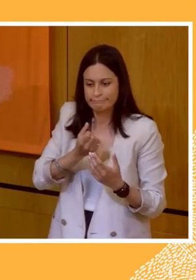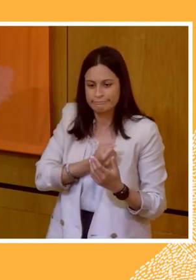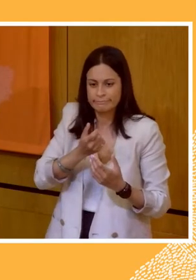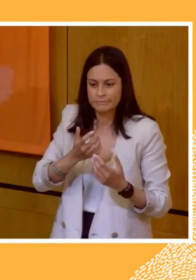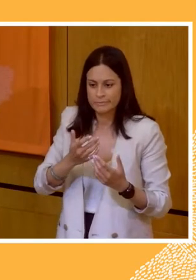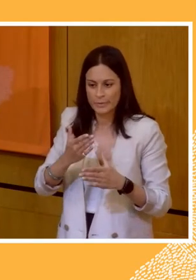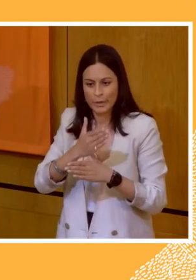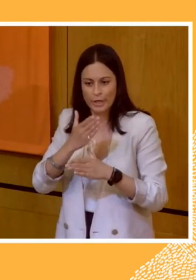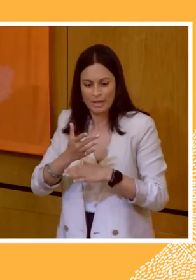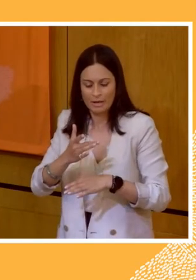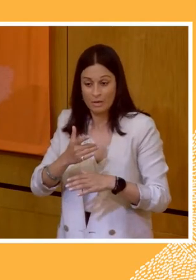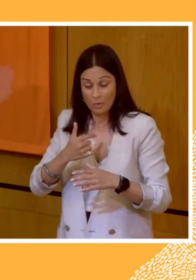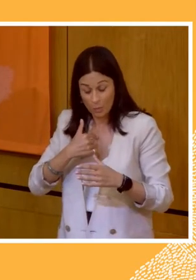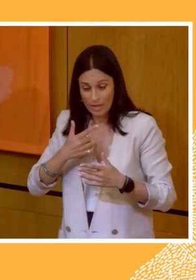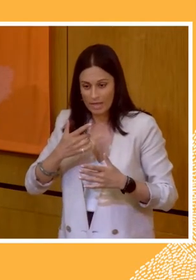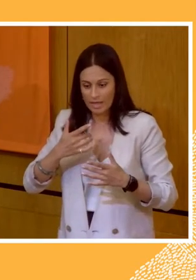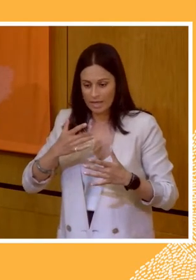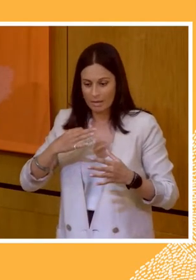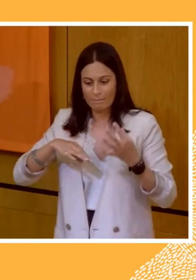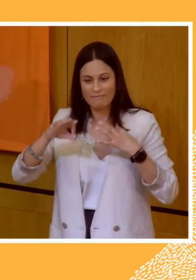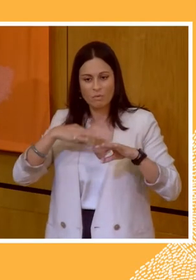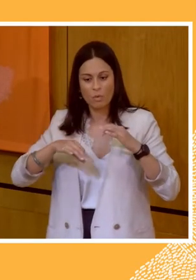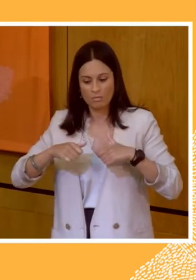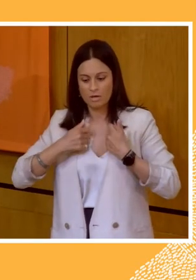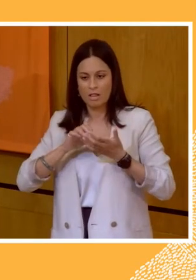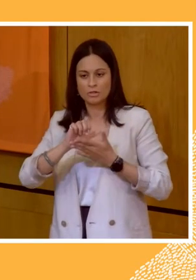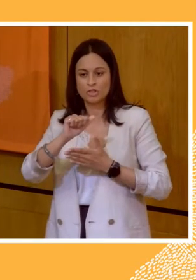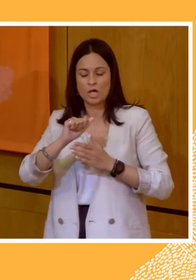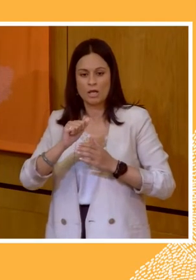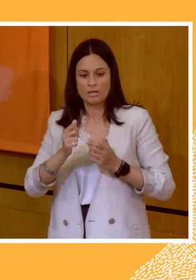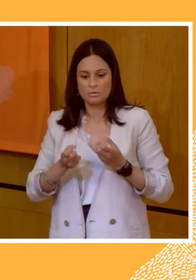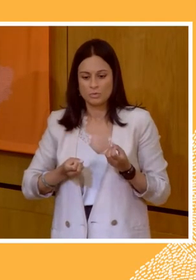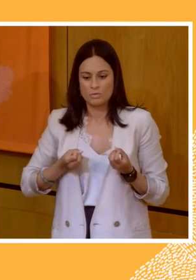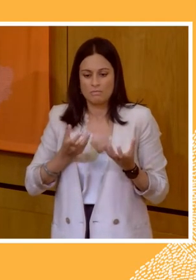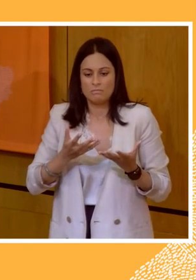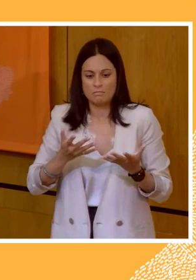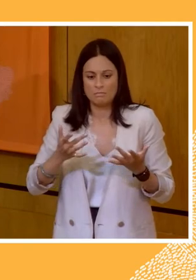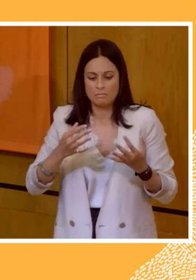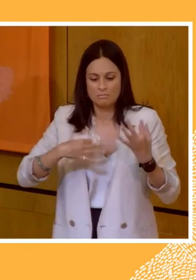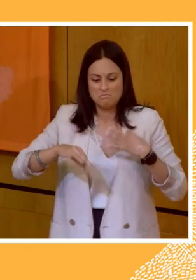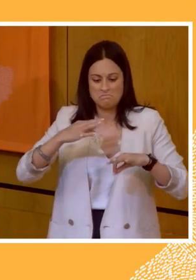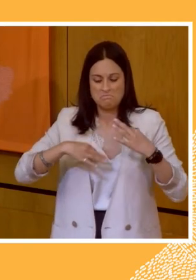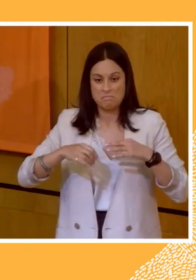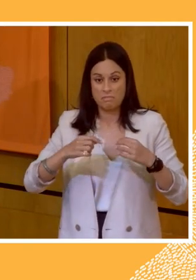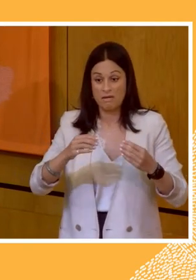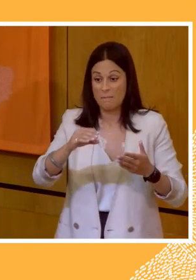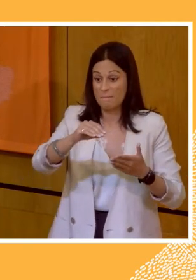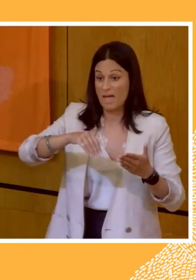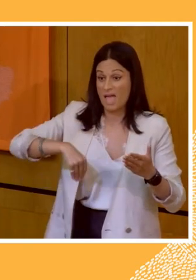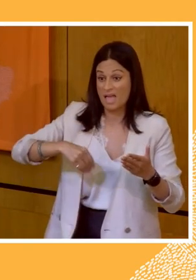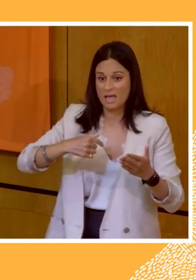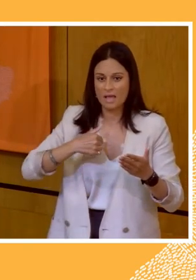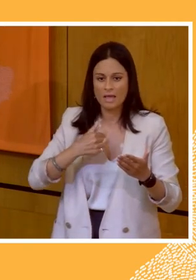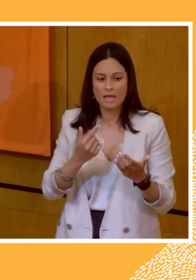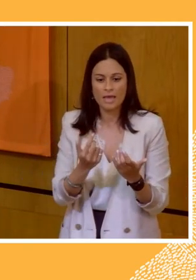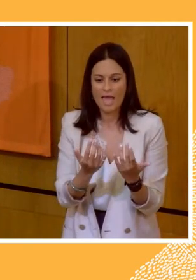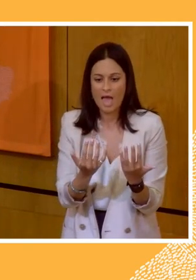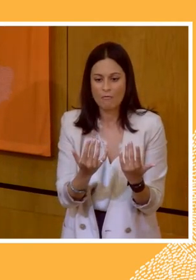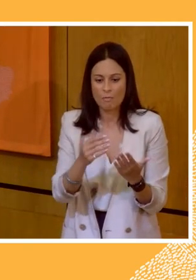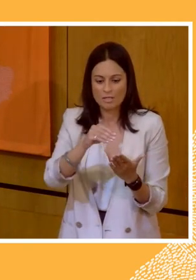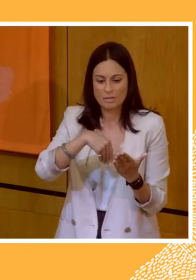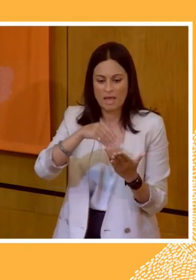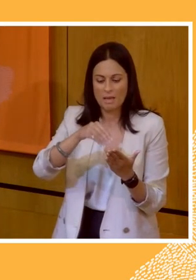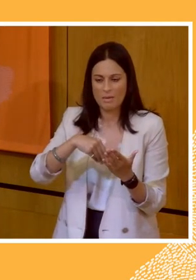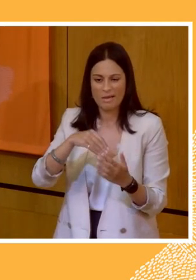our culture to the tourists, and then we pay. They pay us. However much this does